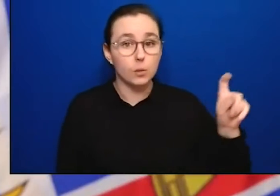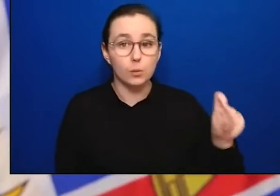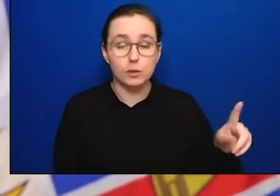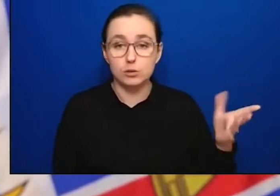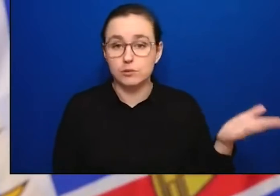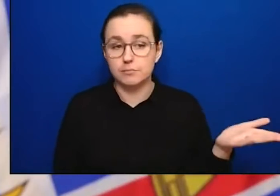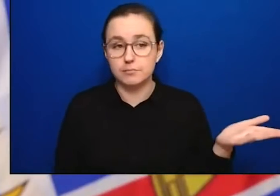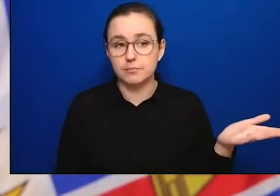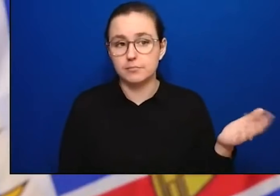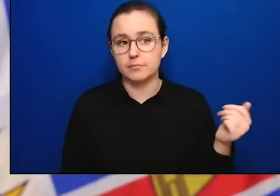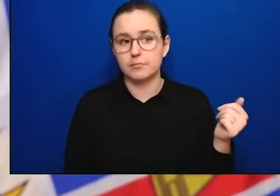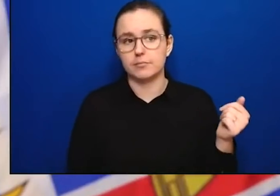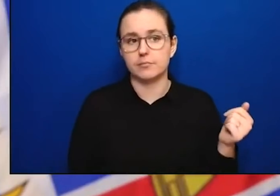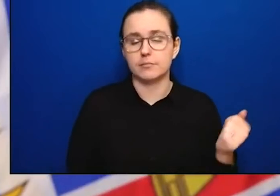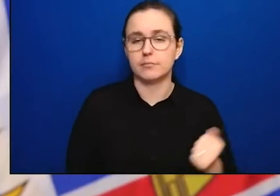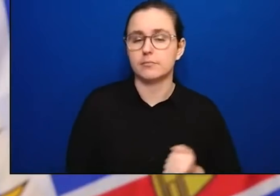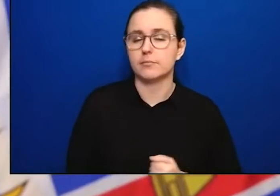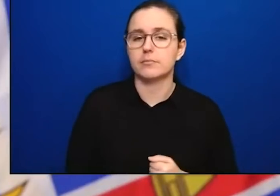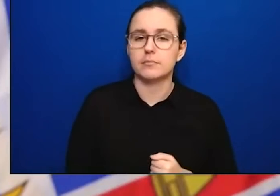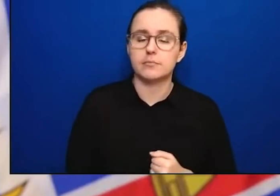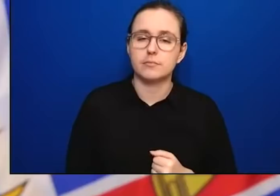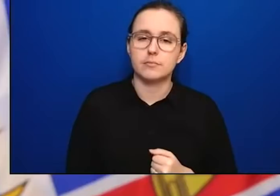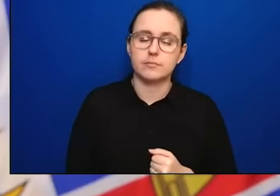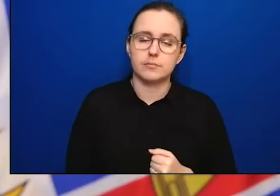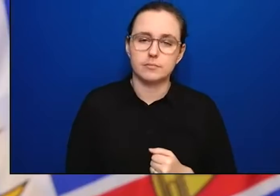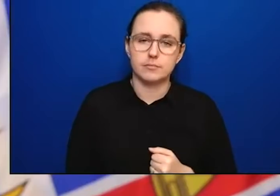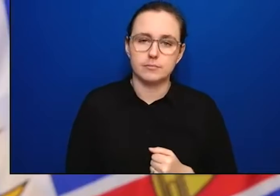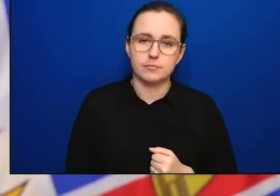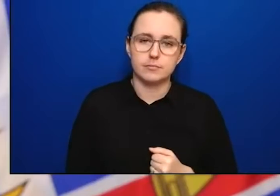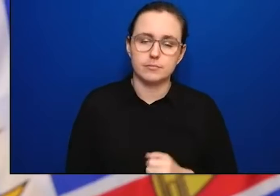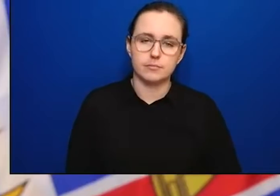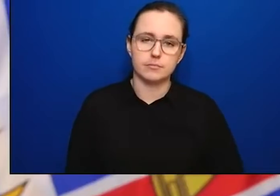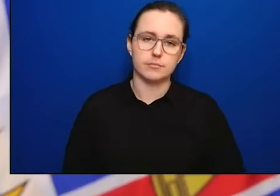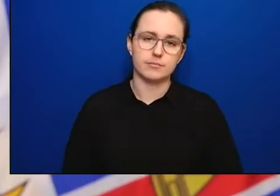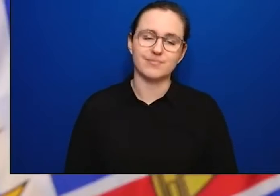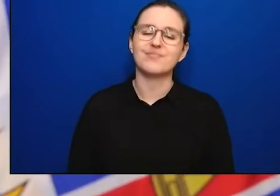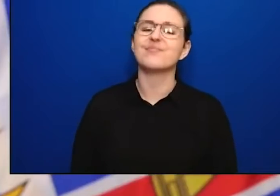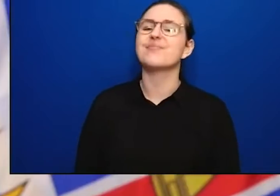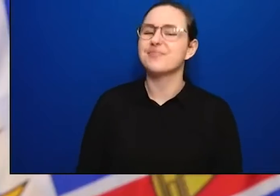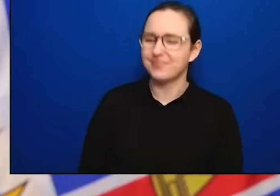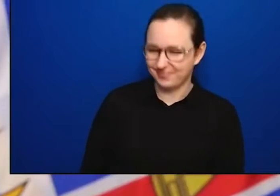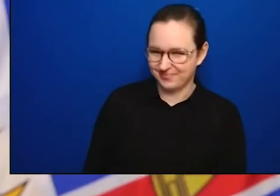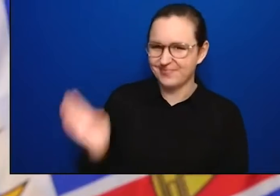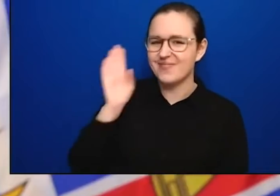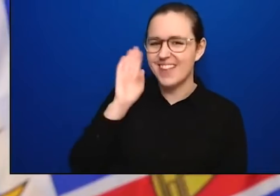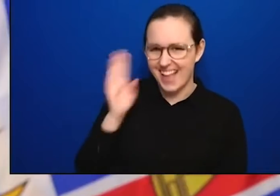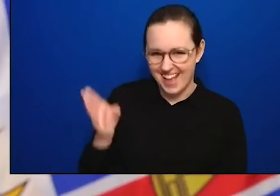sports tournaments first. Our next question goes to Graham Wood, Glacier Media.